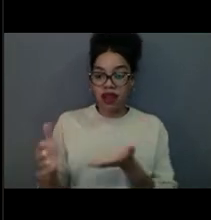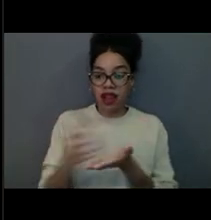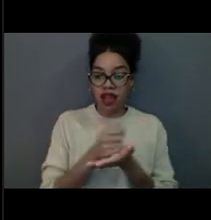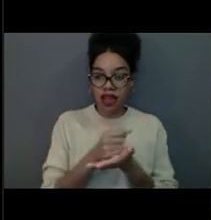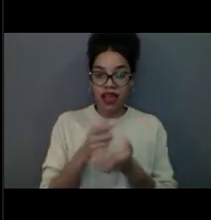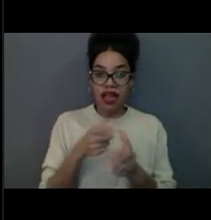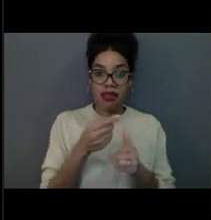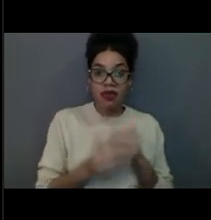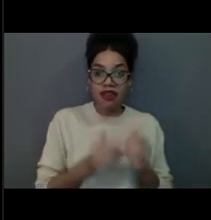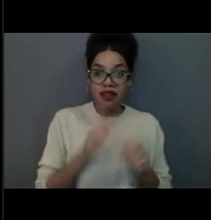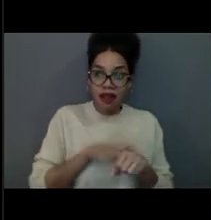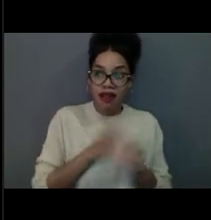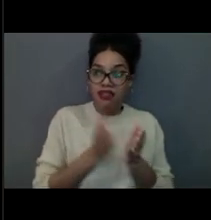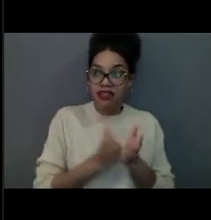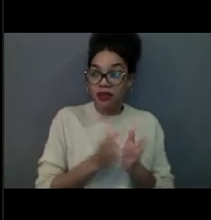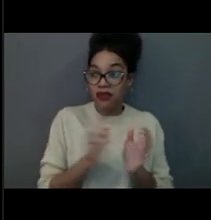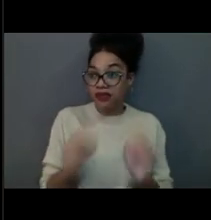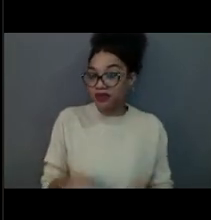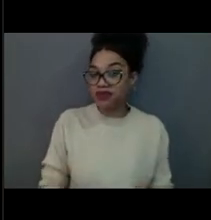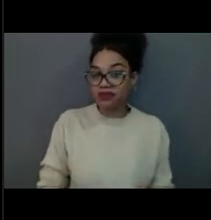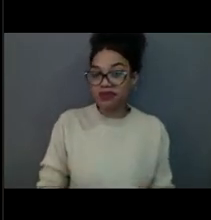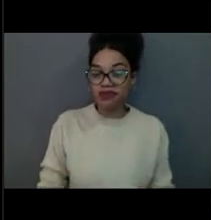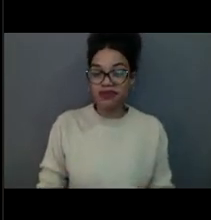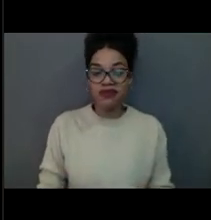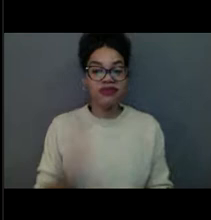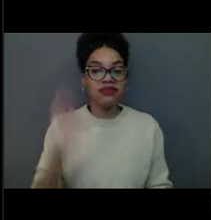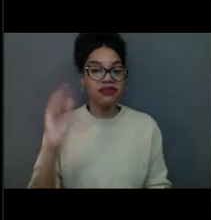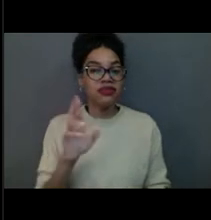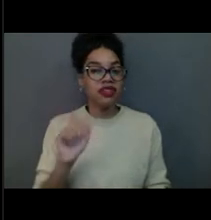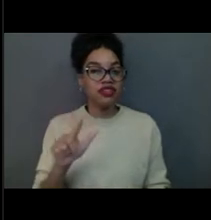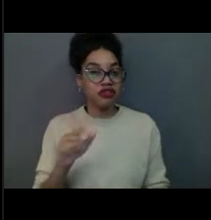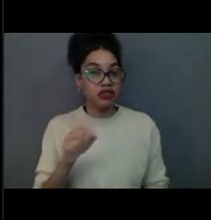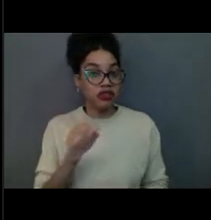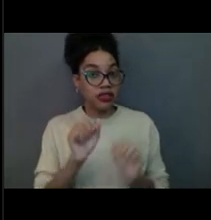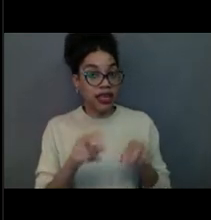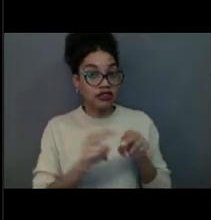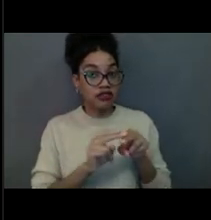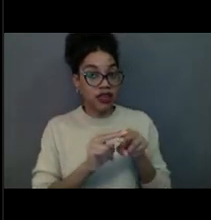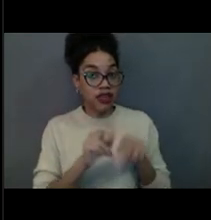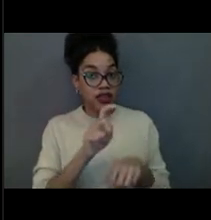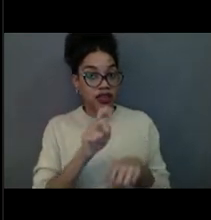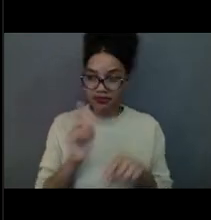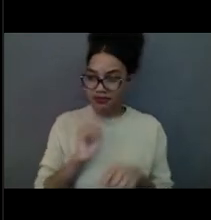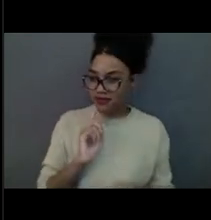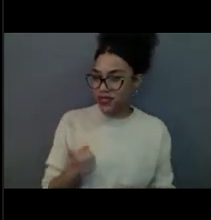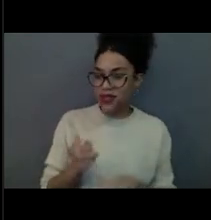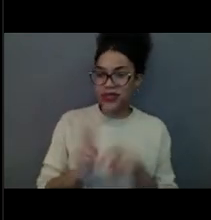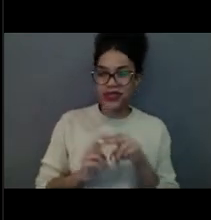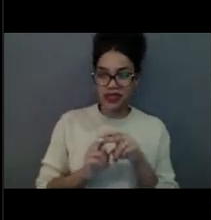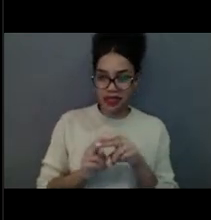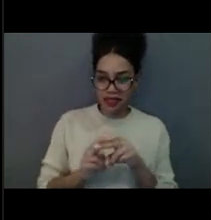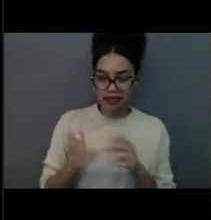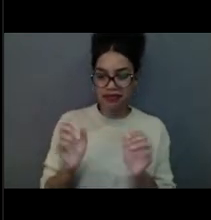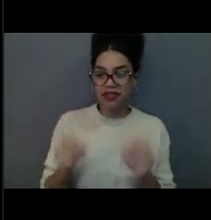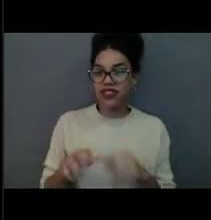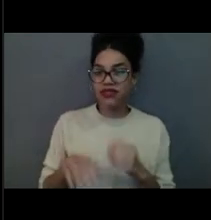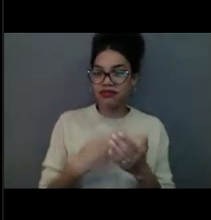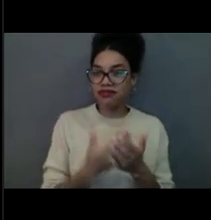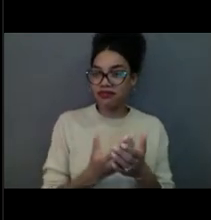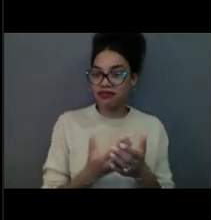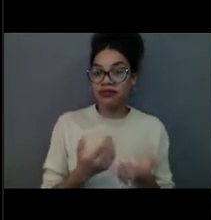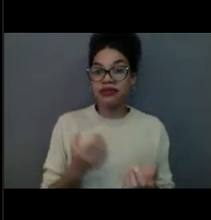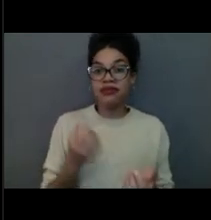that in a little bit here. Oh, and Rachel's wondering, can they arrive by train? Sure, absolutely. Yeah, as long as it's got some